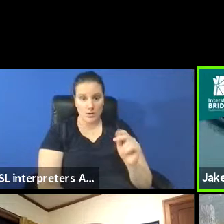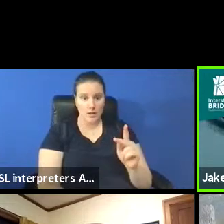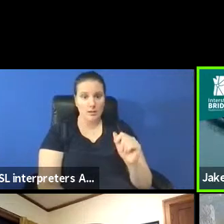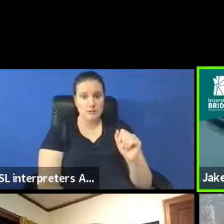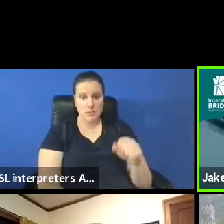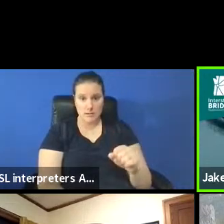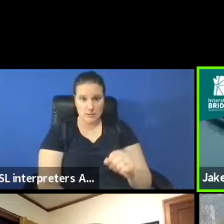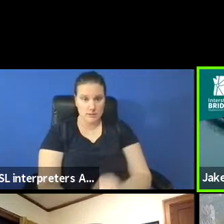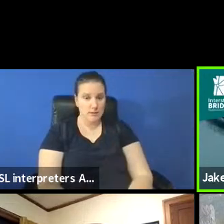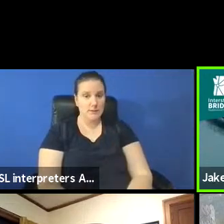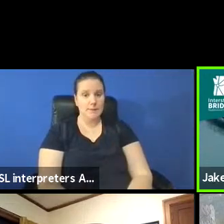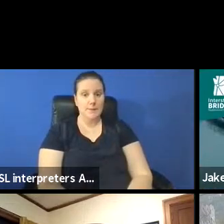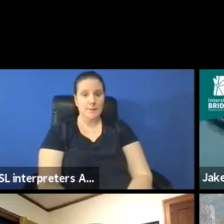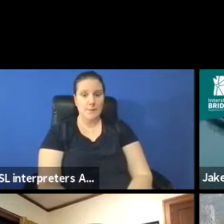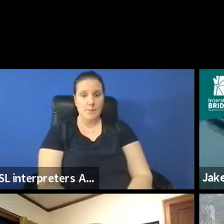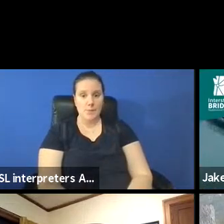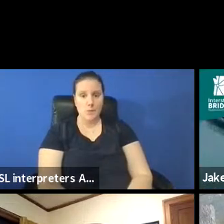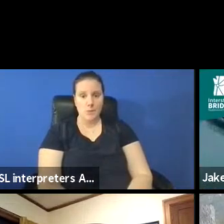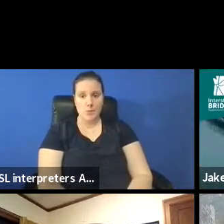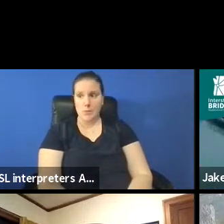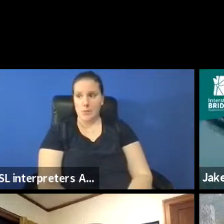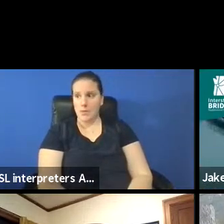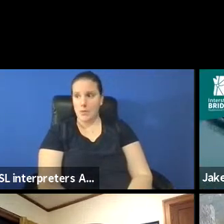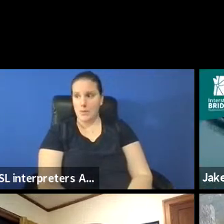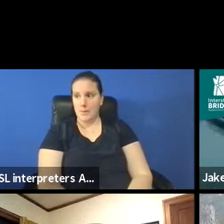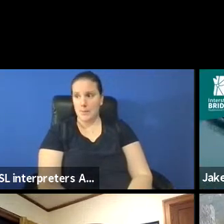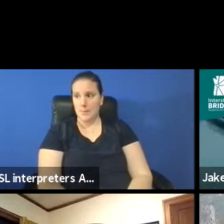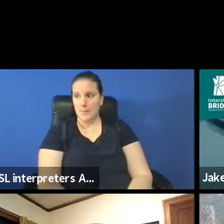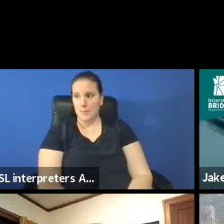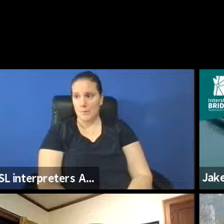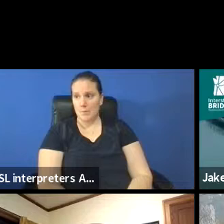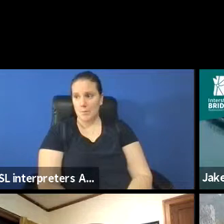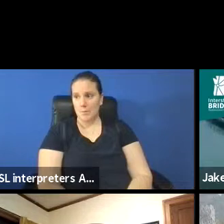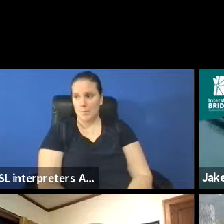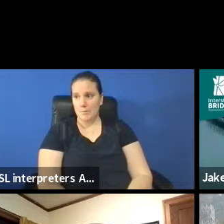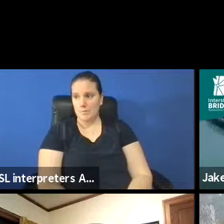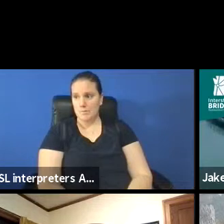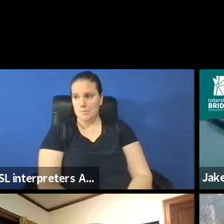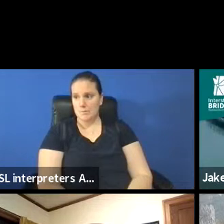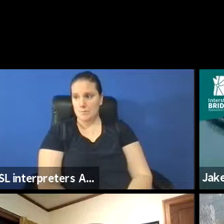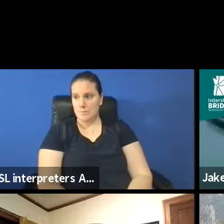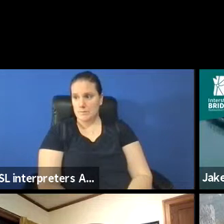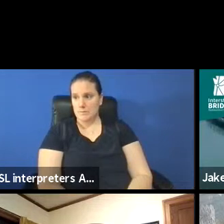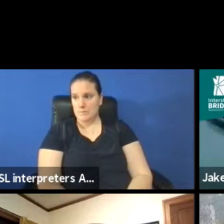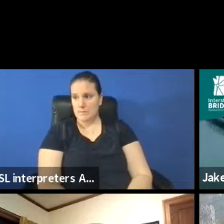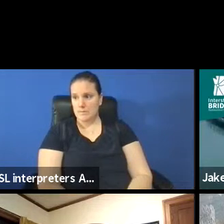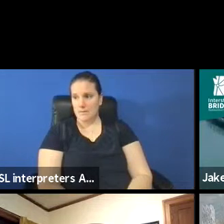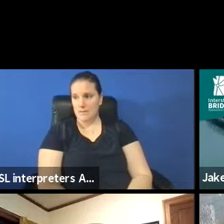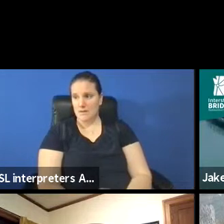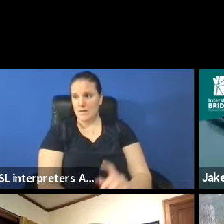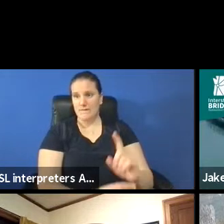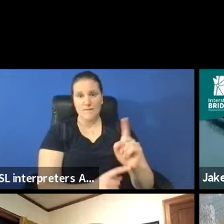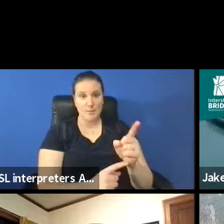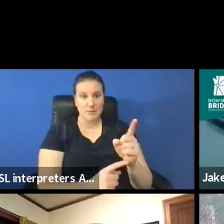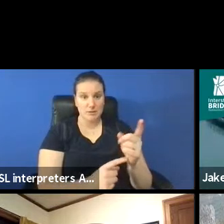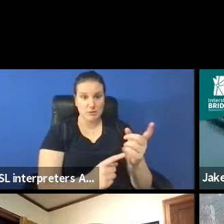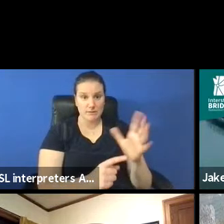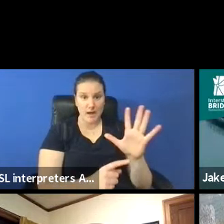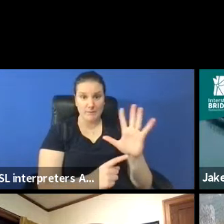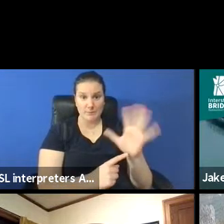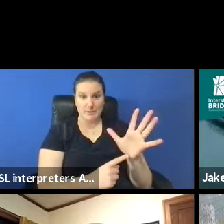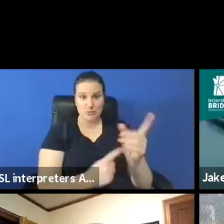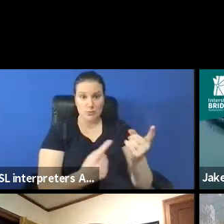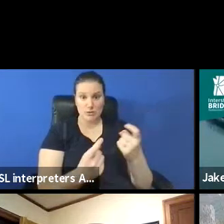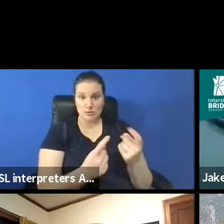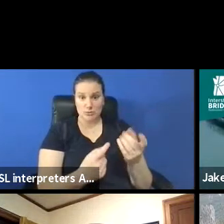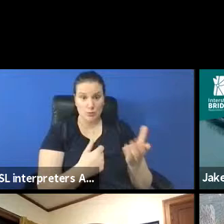Yeah. So I think we maybe could we just have about 5 minutes of questions? Does